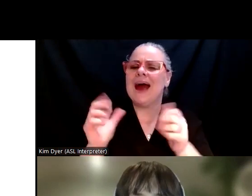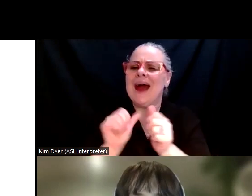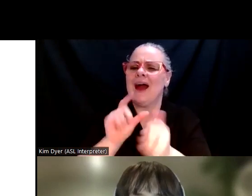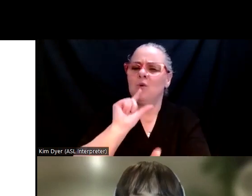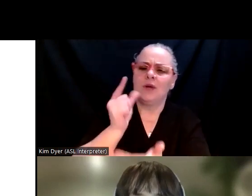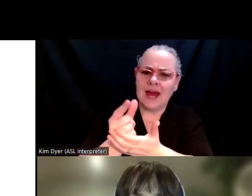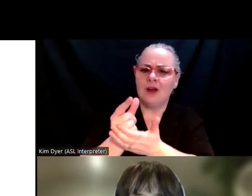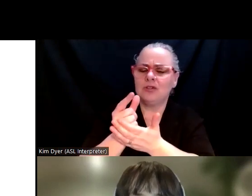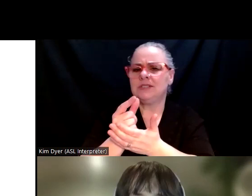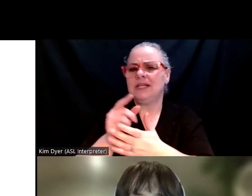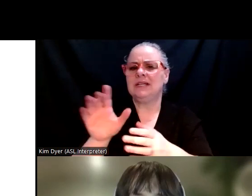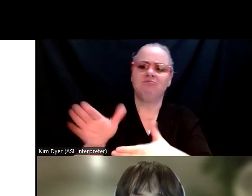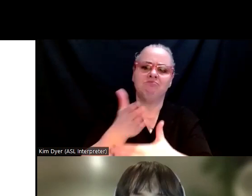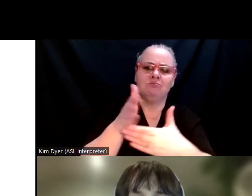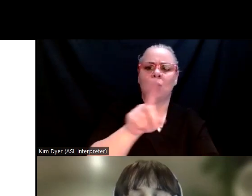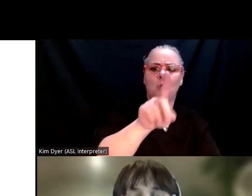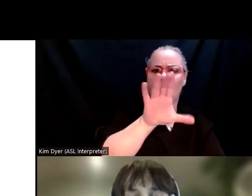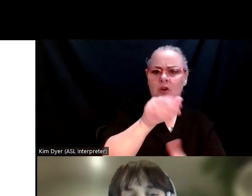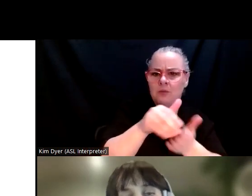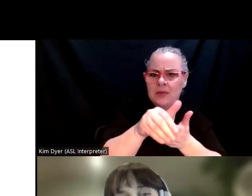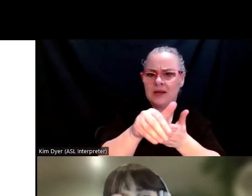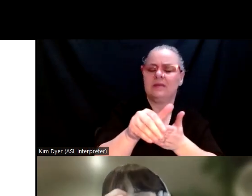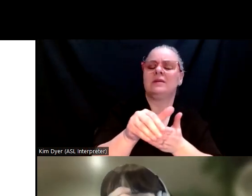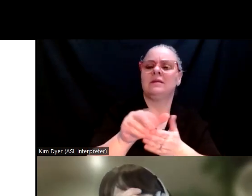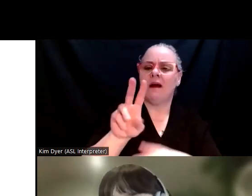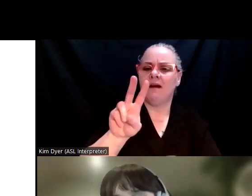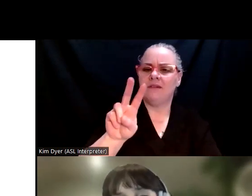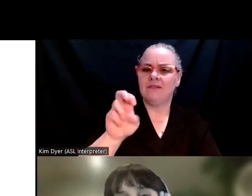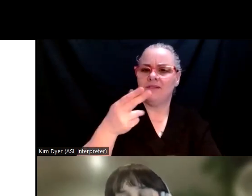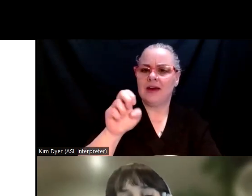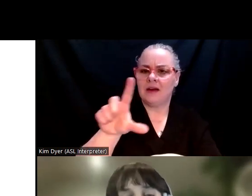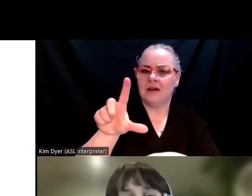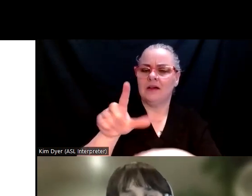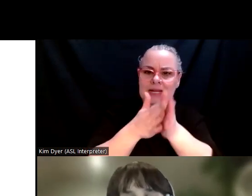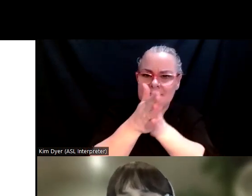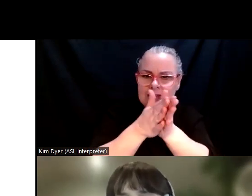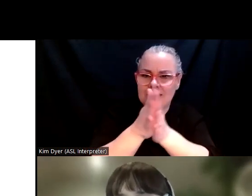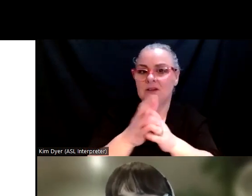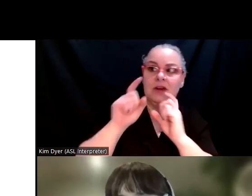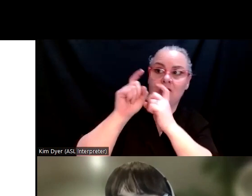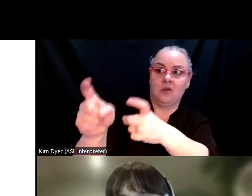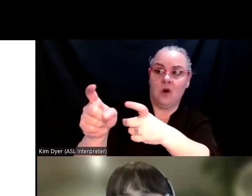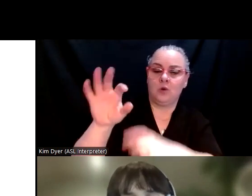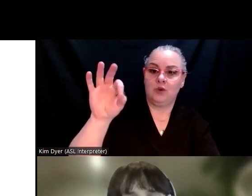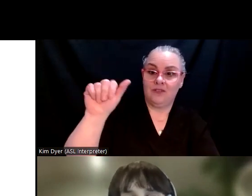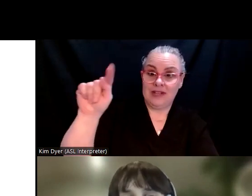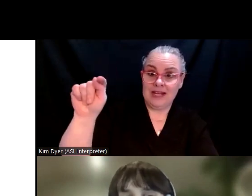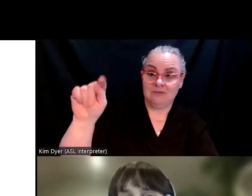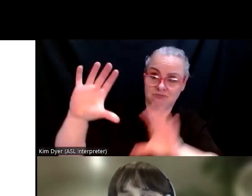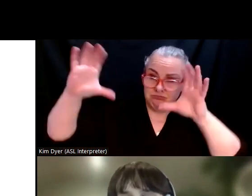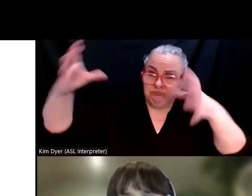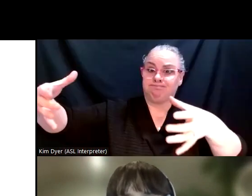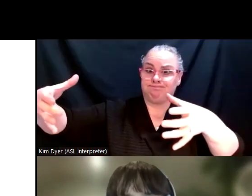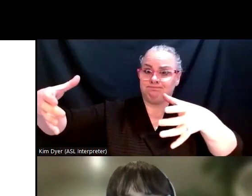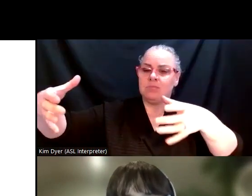we're in the range of $100 million of vehicle incentives can go to fleets of vehicles that